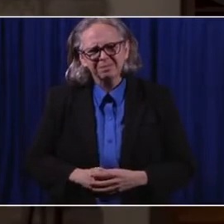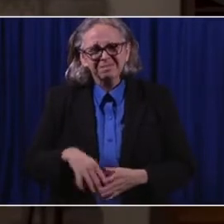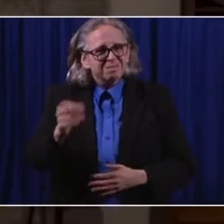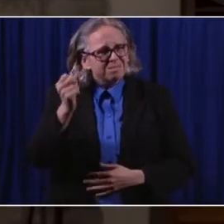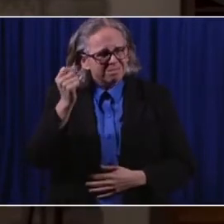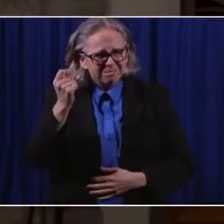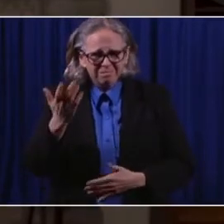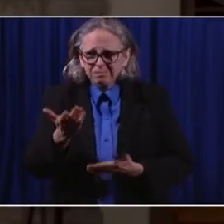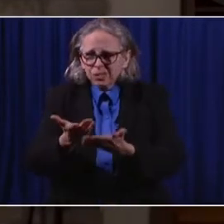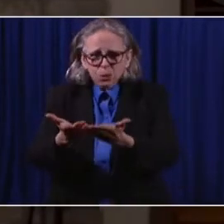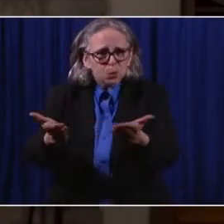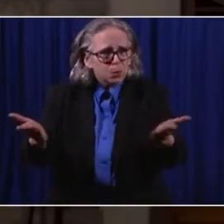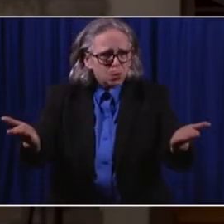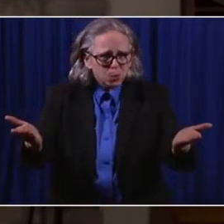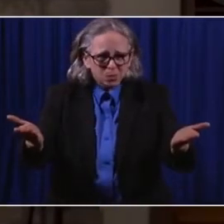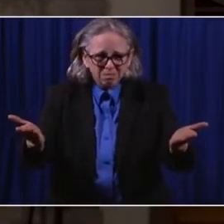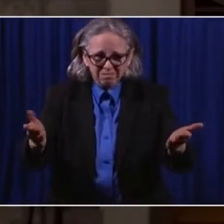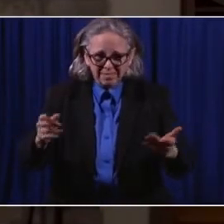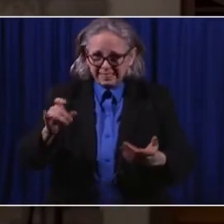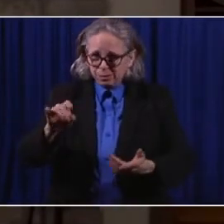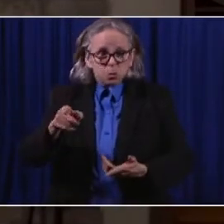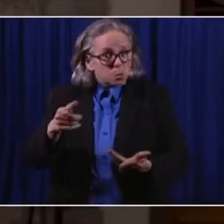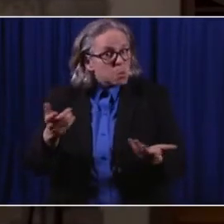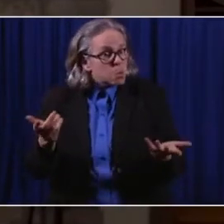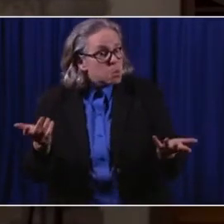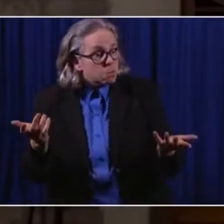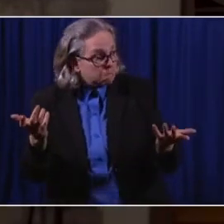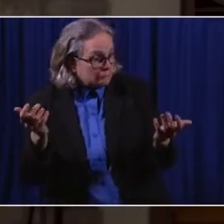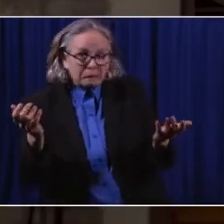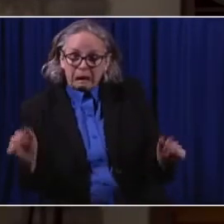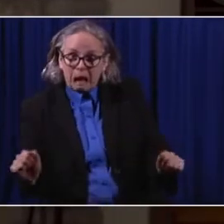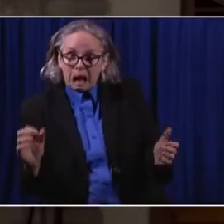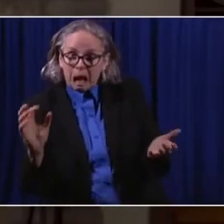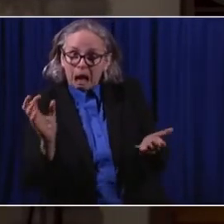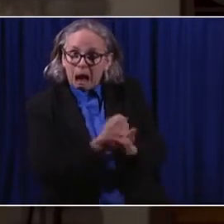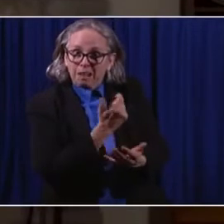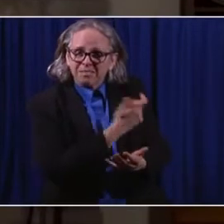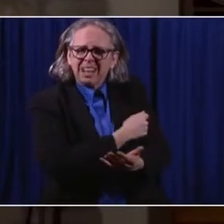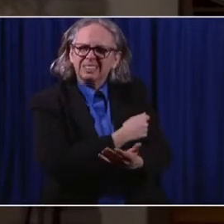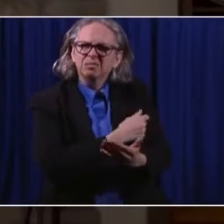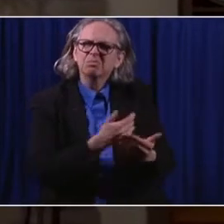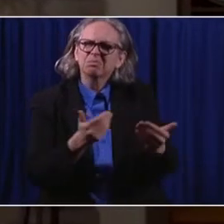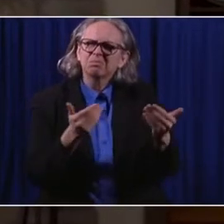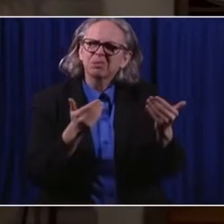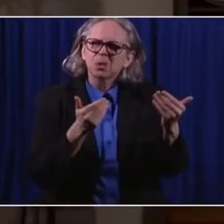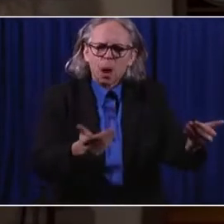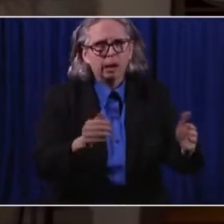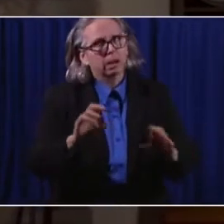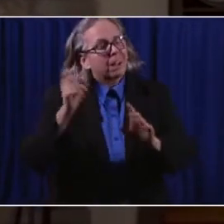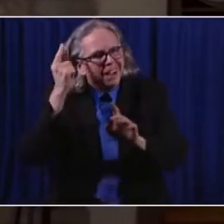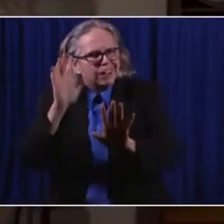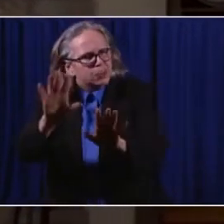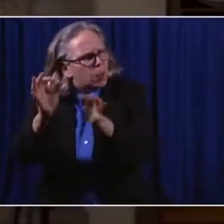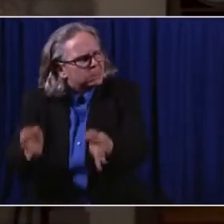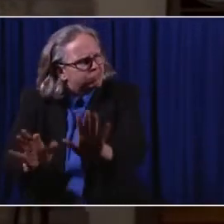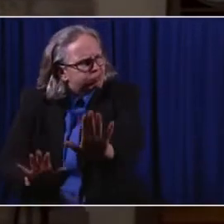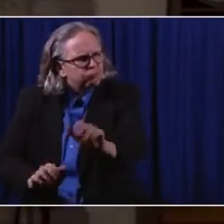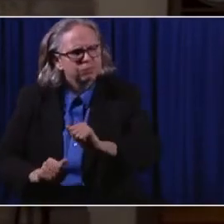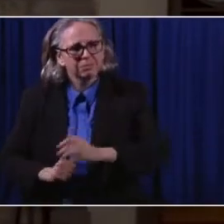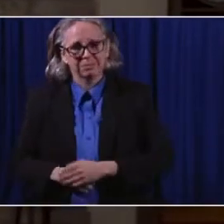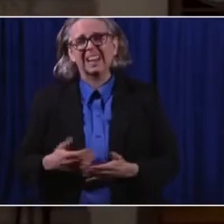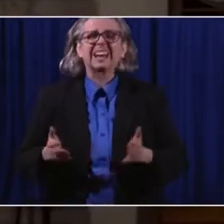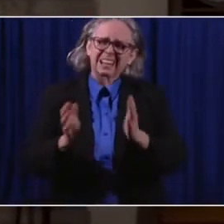take that vaccine. It's obviously your choice to take, but I would ask you to have a sense of urgency about